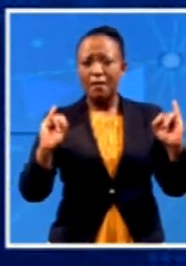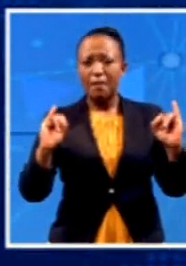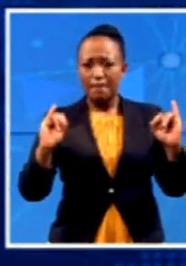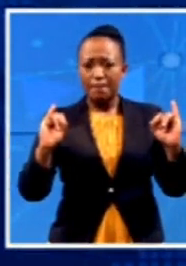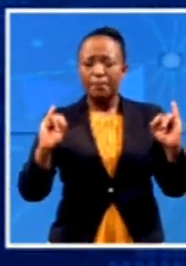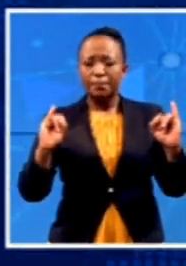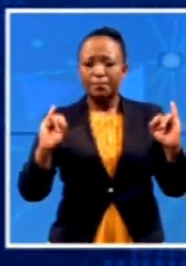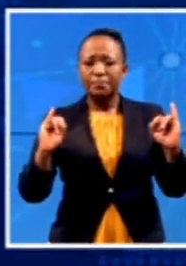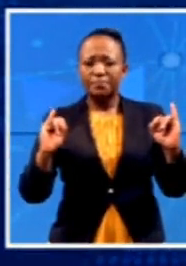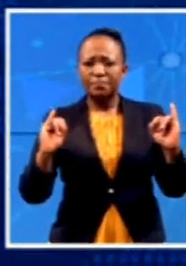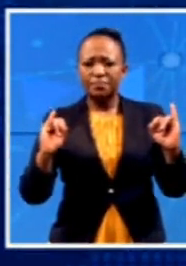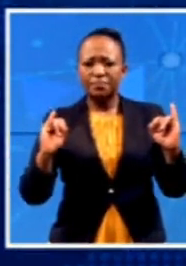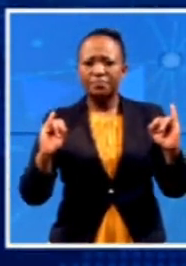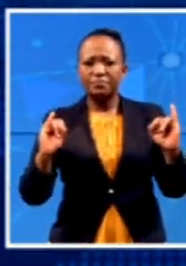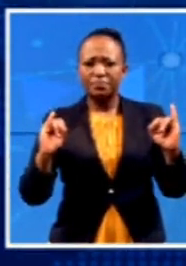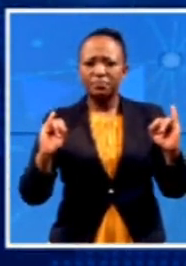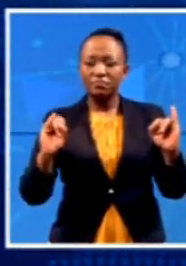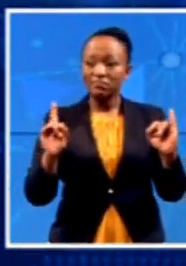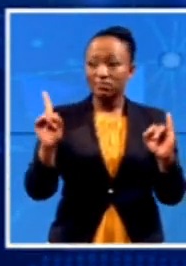this propaganda.